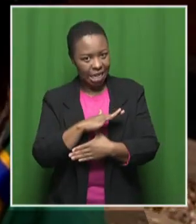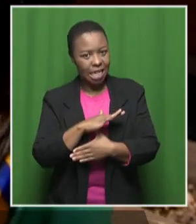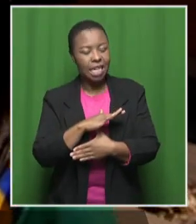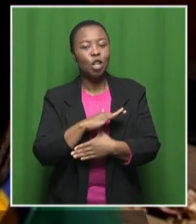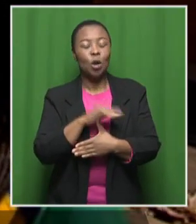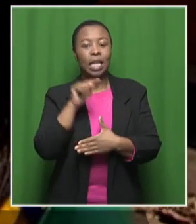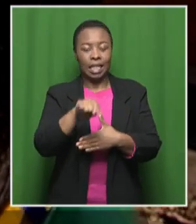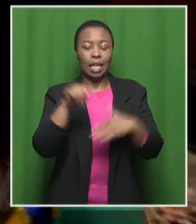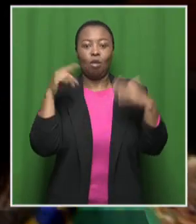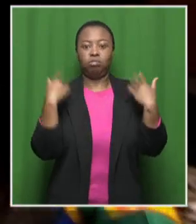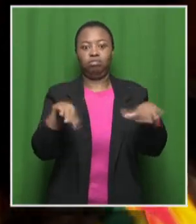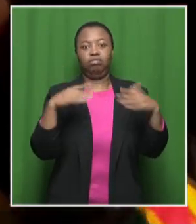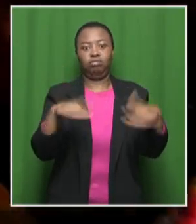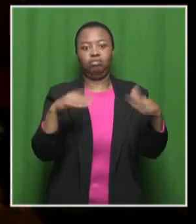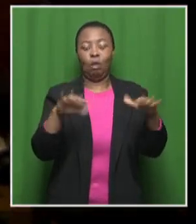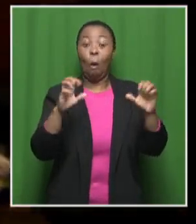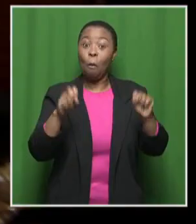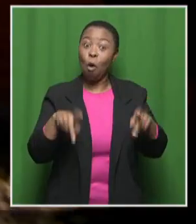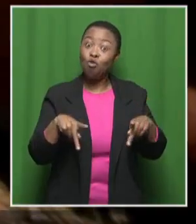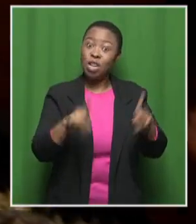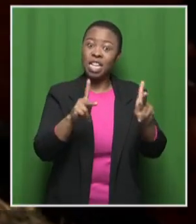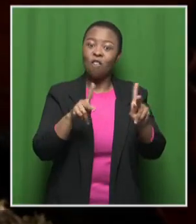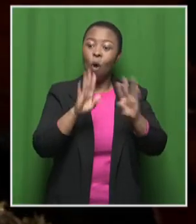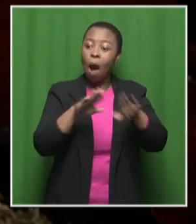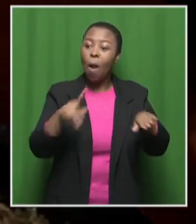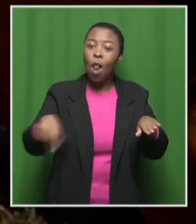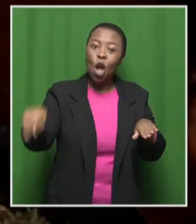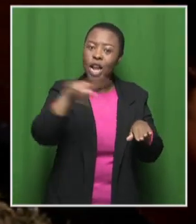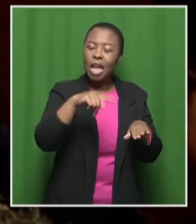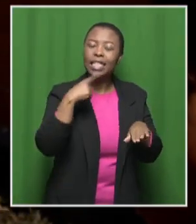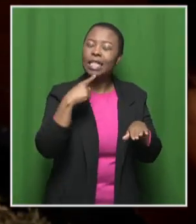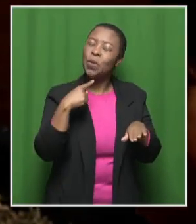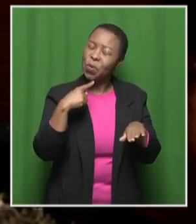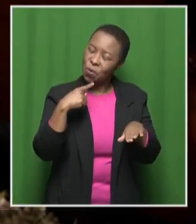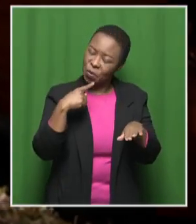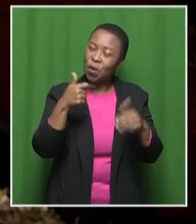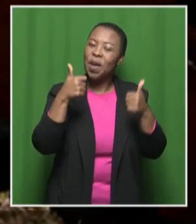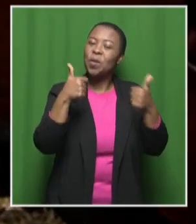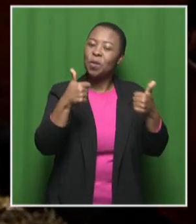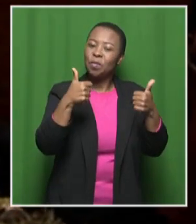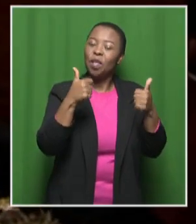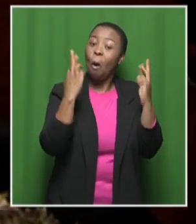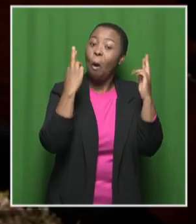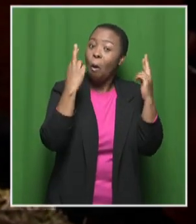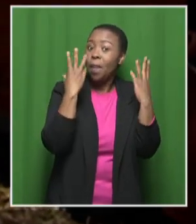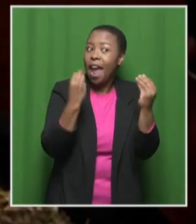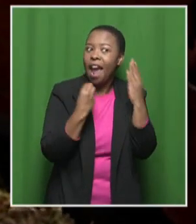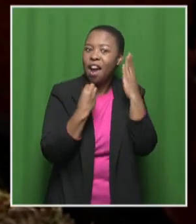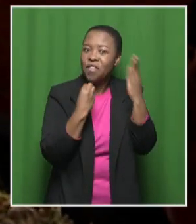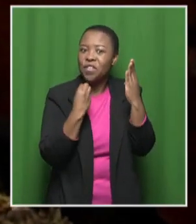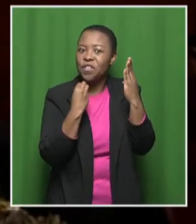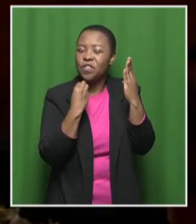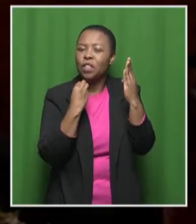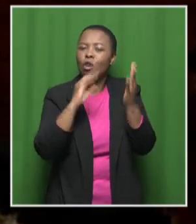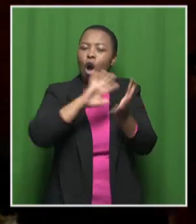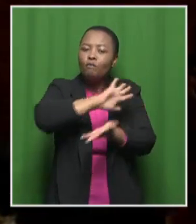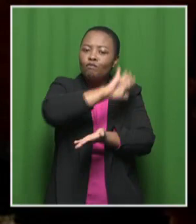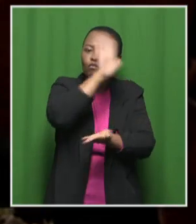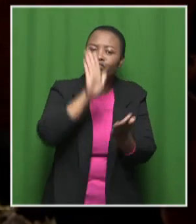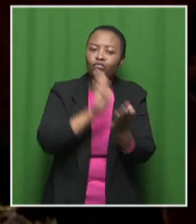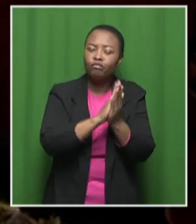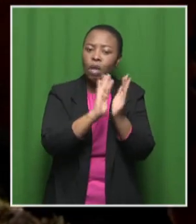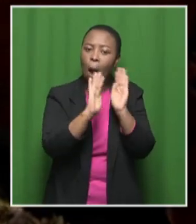great opportunity for our learners to see that there is hope out there, and if they take a holistic approach to their education,